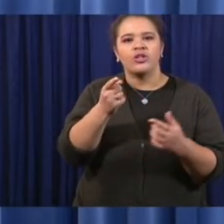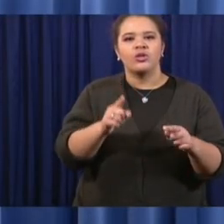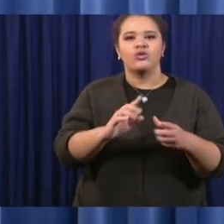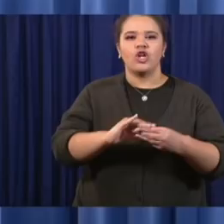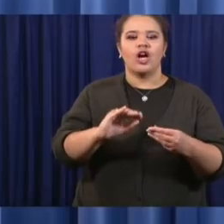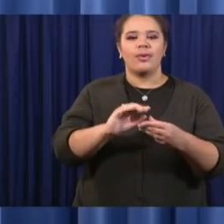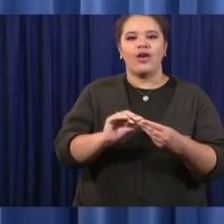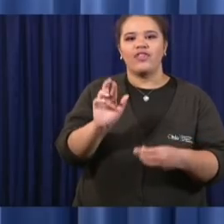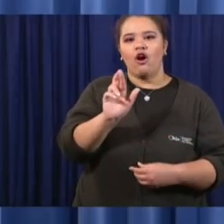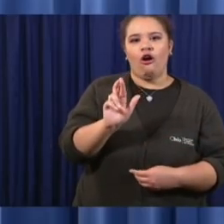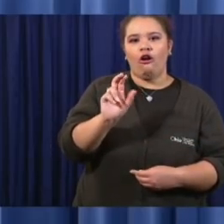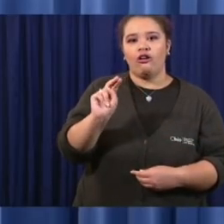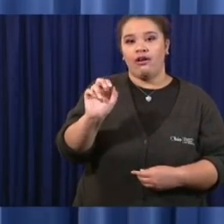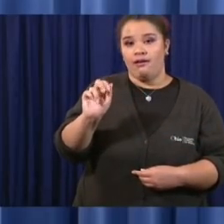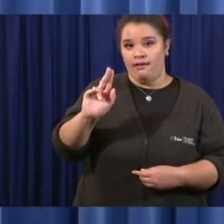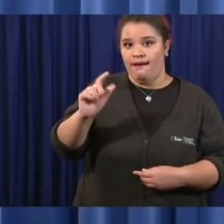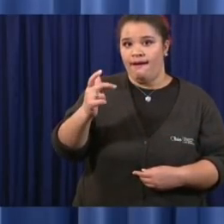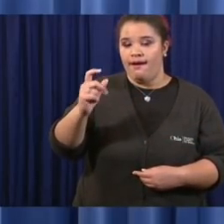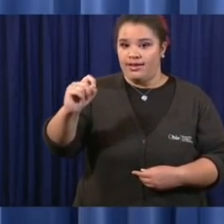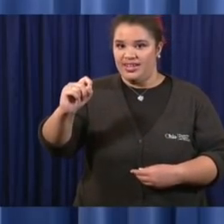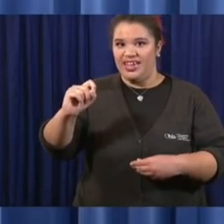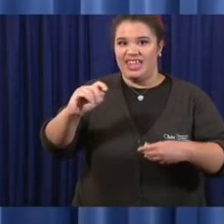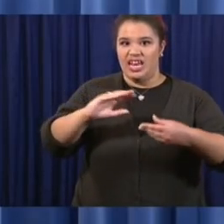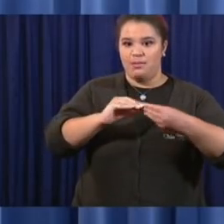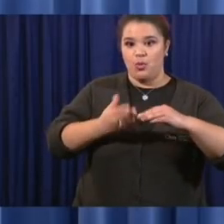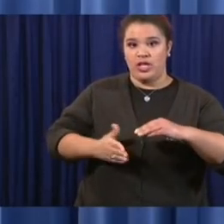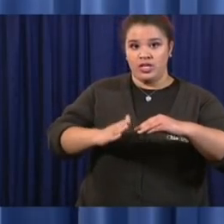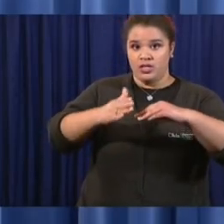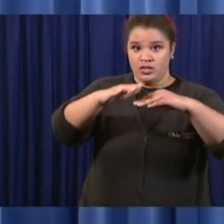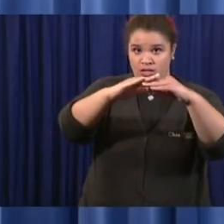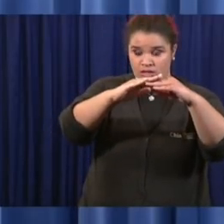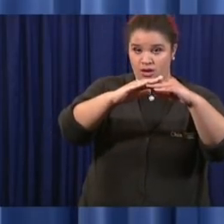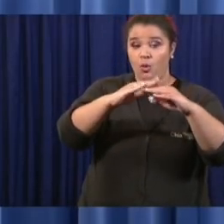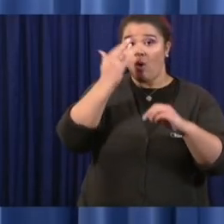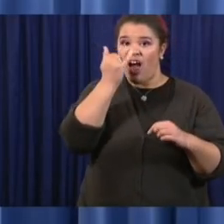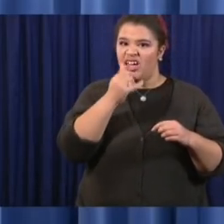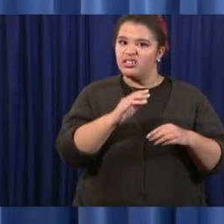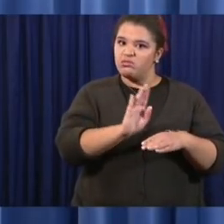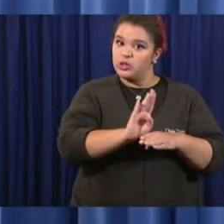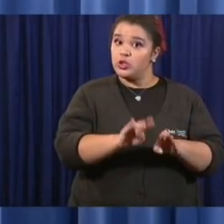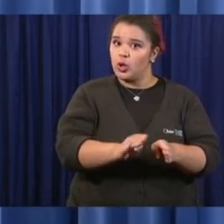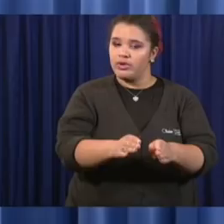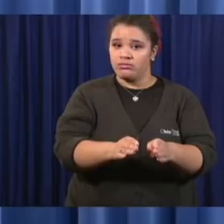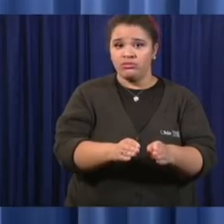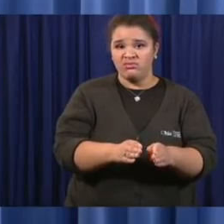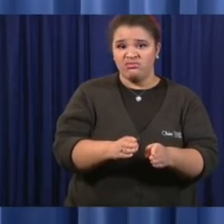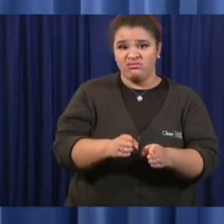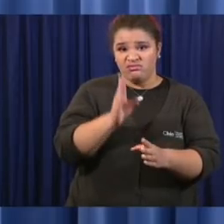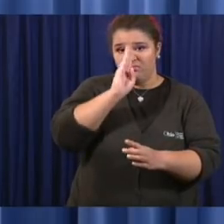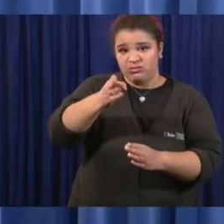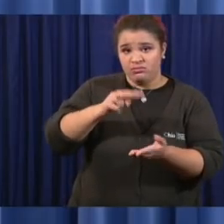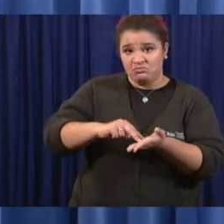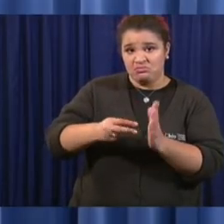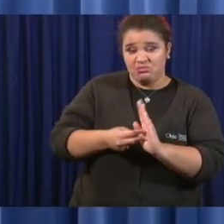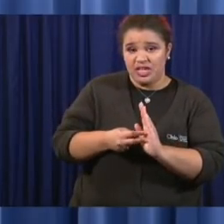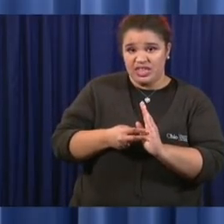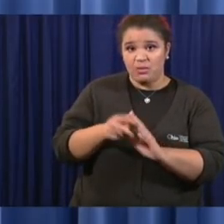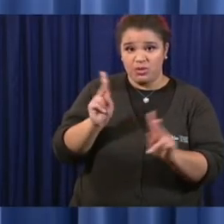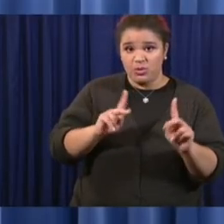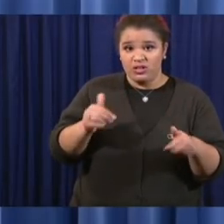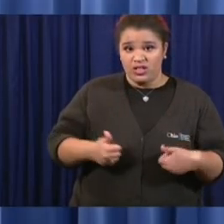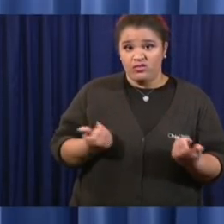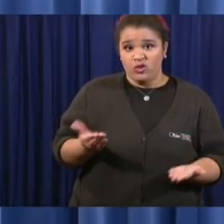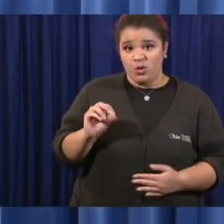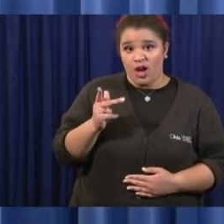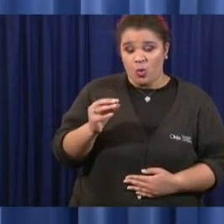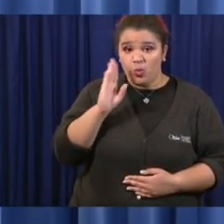measures announced today, aren't you saying more Ohioans will die? And can you explain this agonizing decision-making